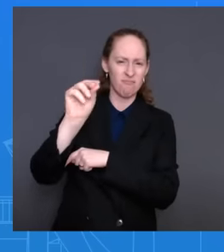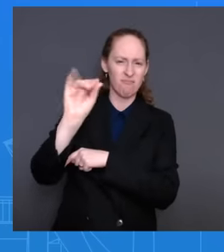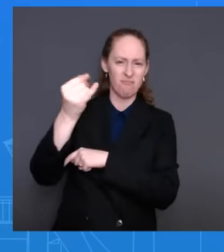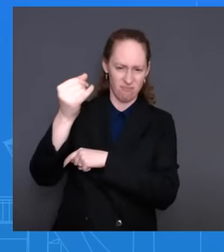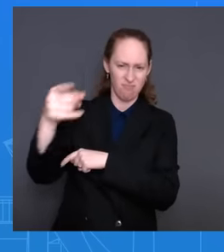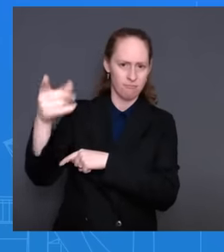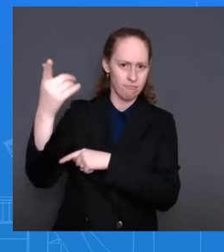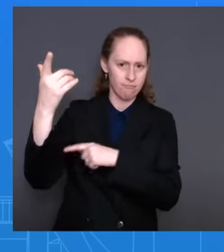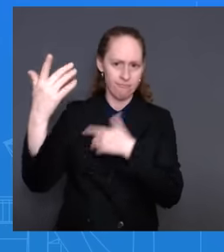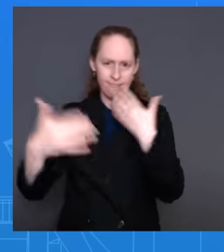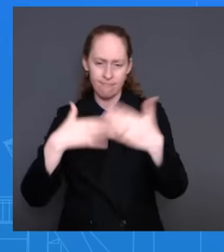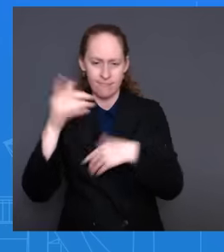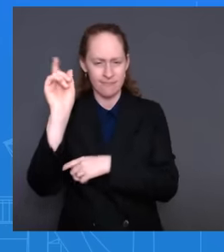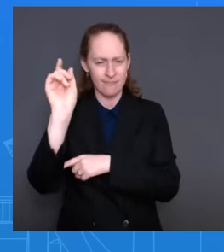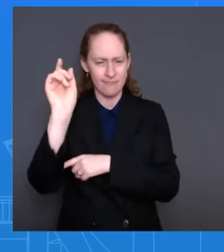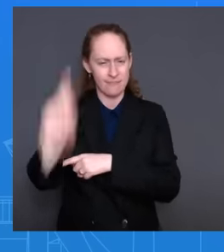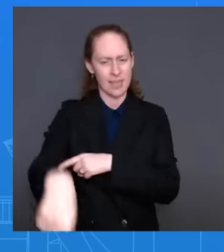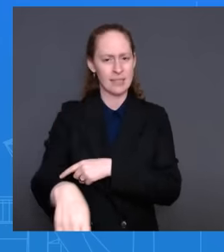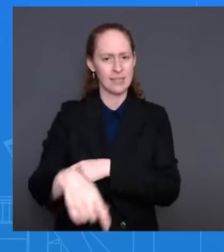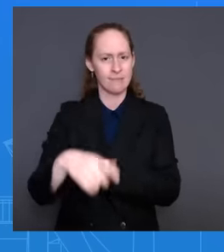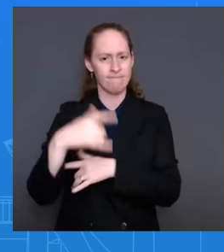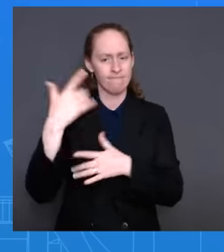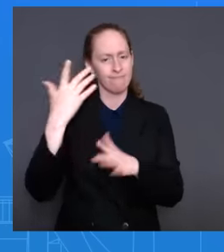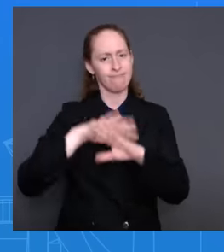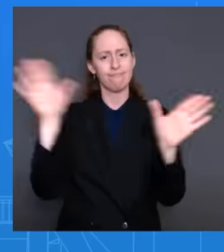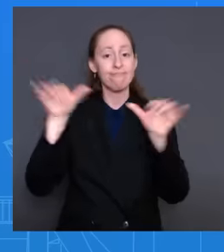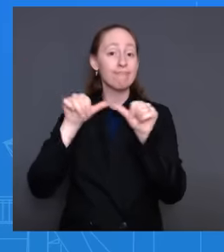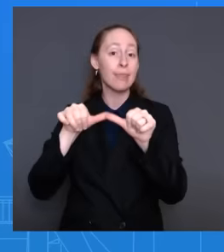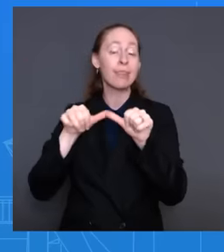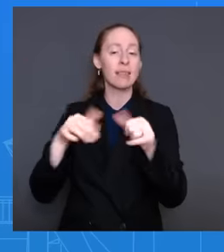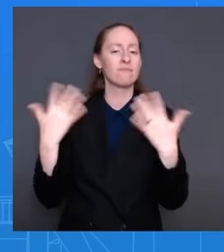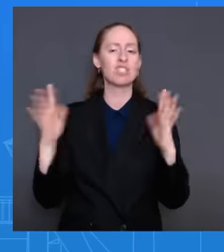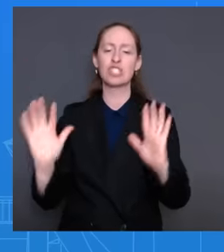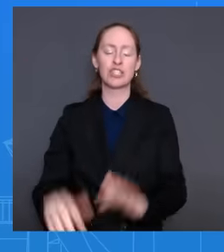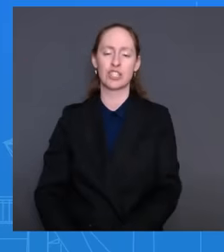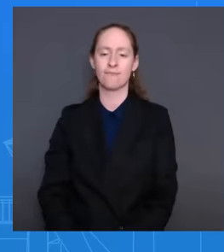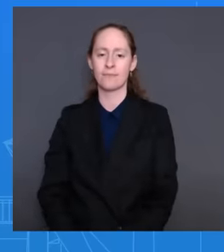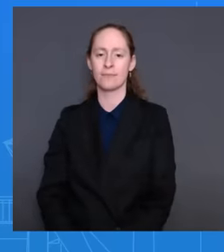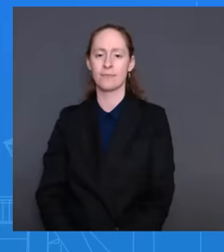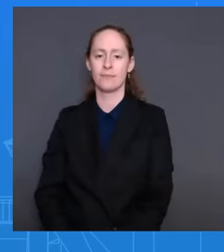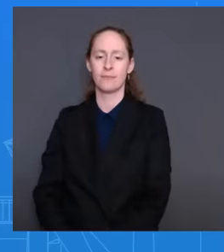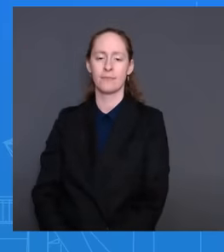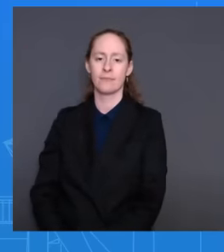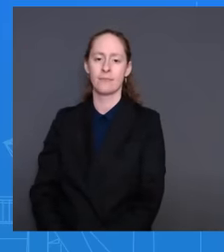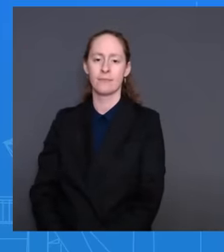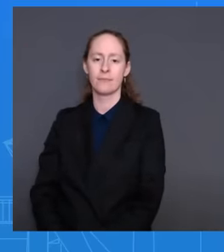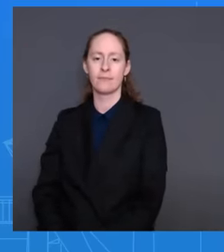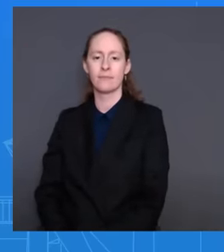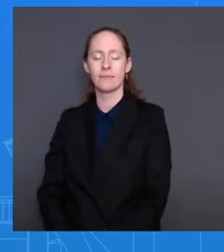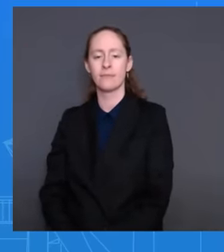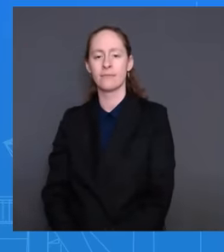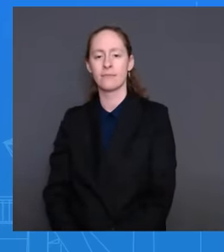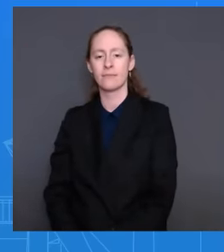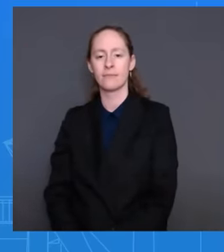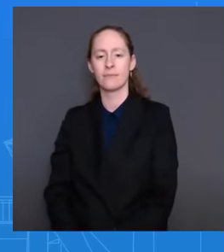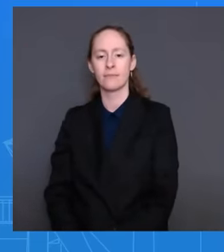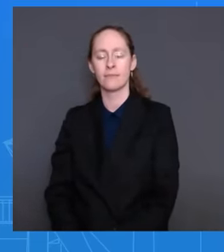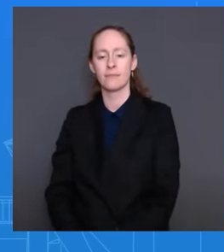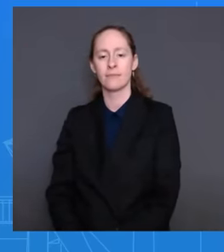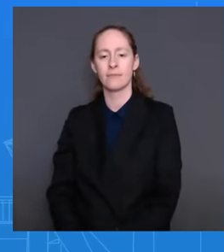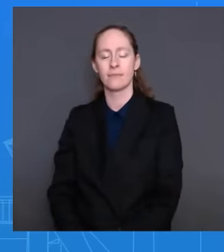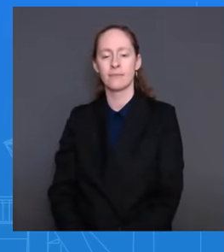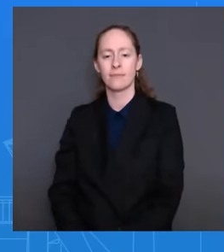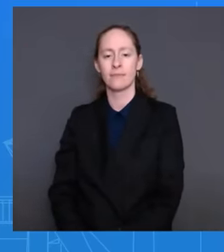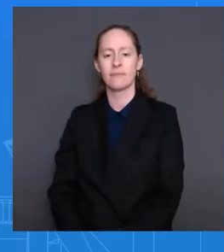to stem ghost guns being out there. He's done taken more efforts to take on gun traffickers and make sure that